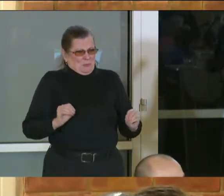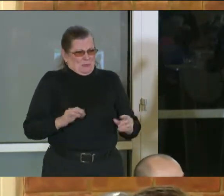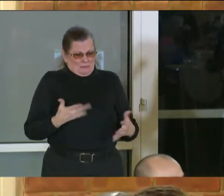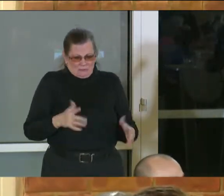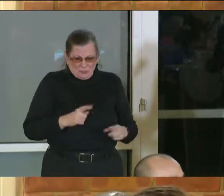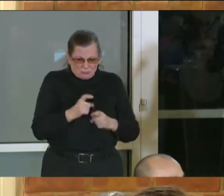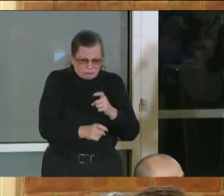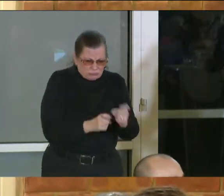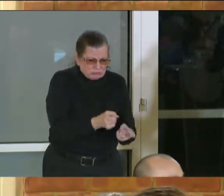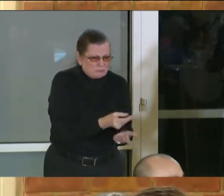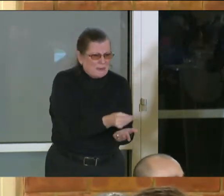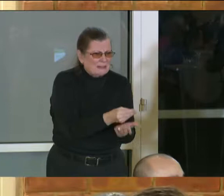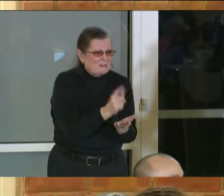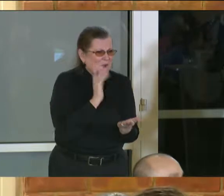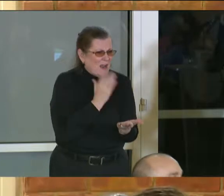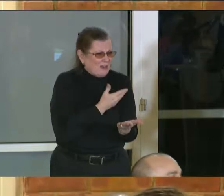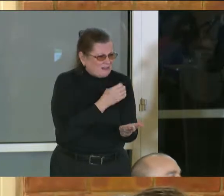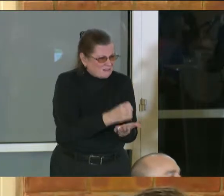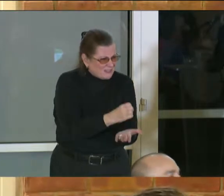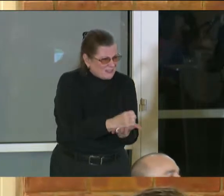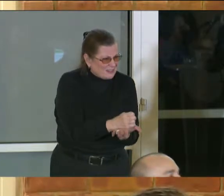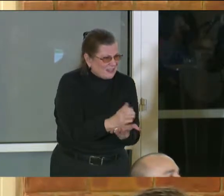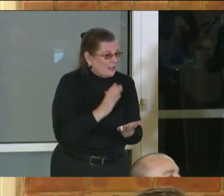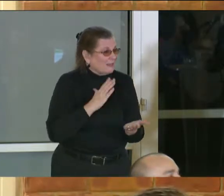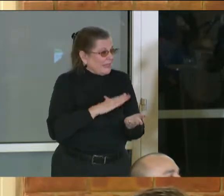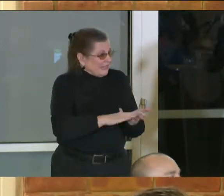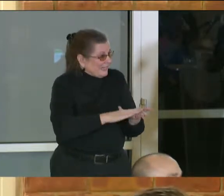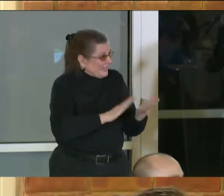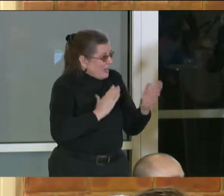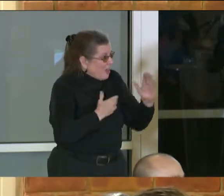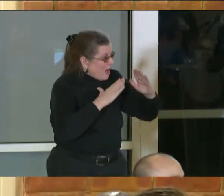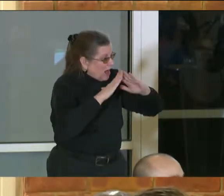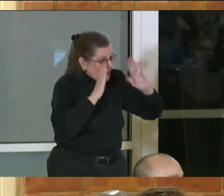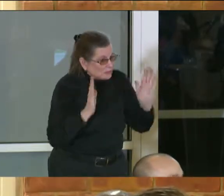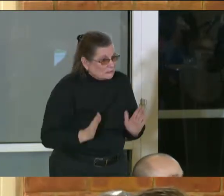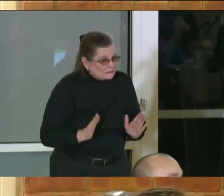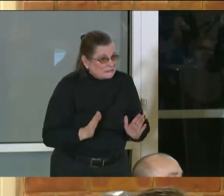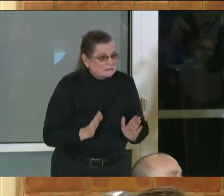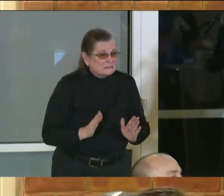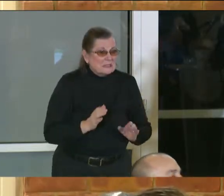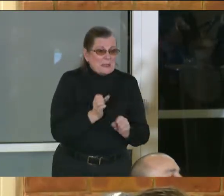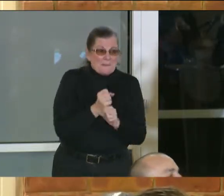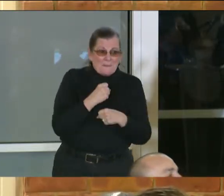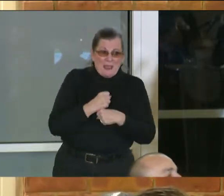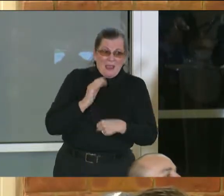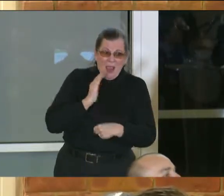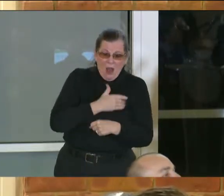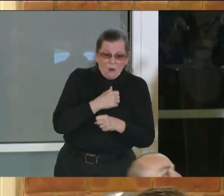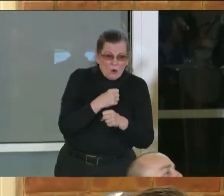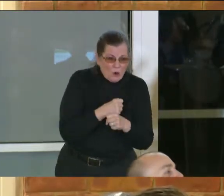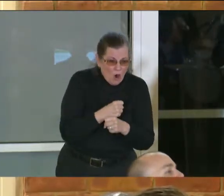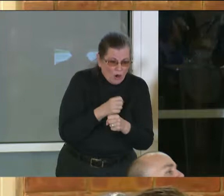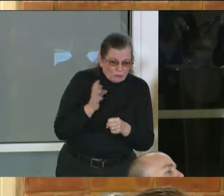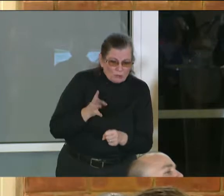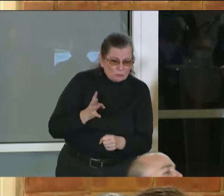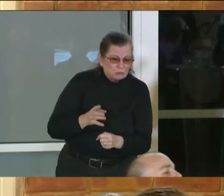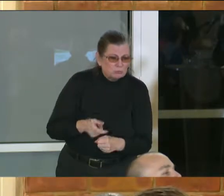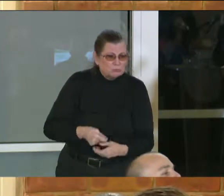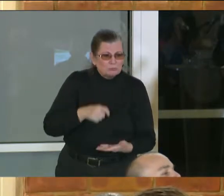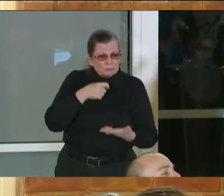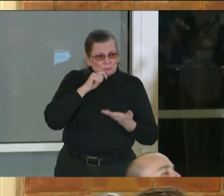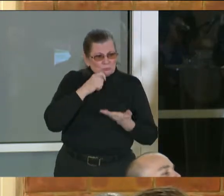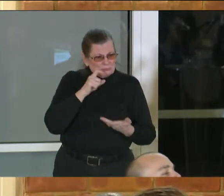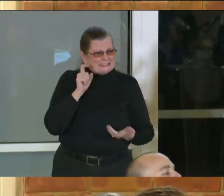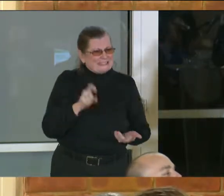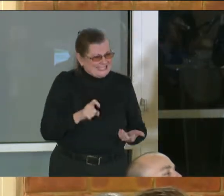coffees, in the coffee places. They help us. They need representation when they are detained by ISIS.